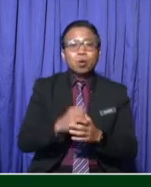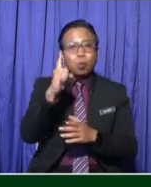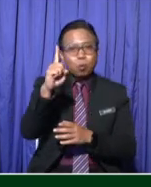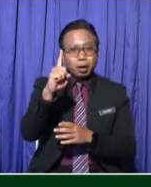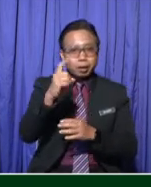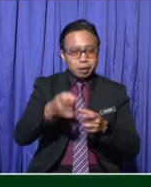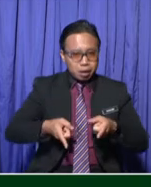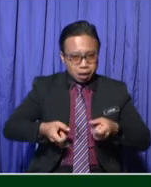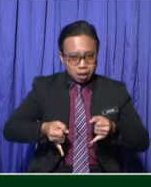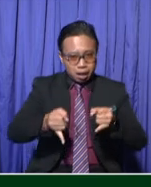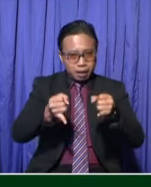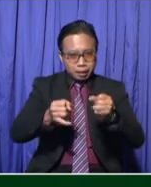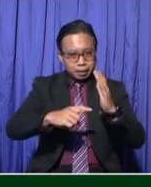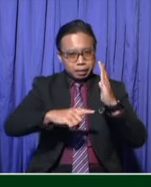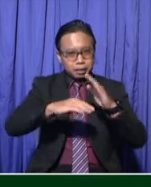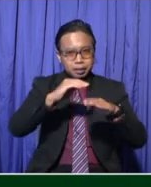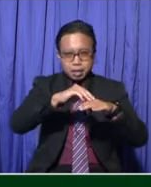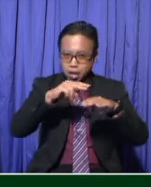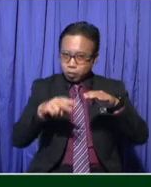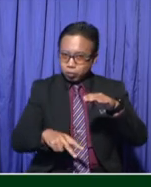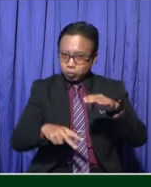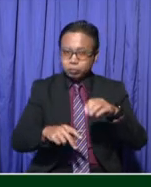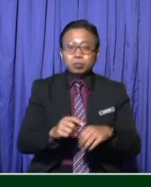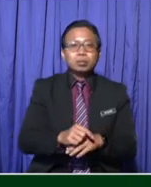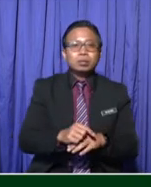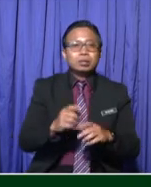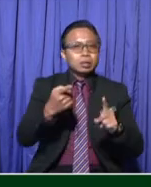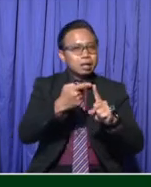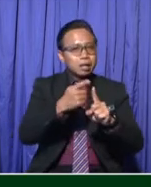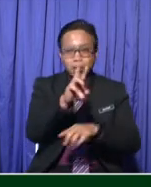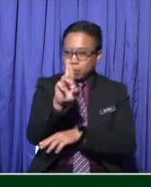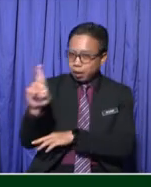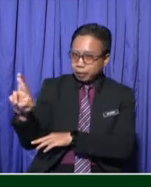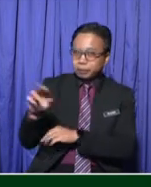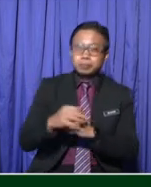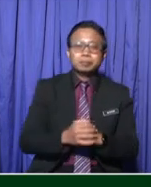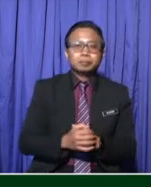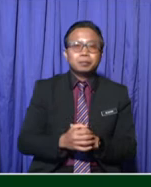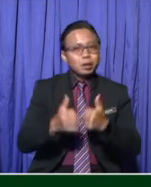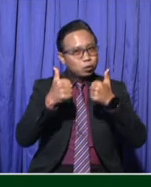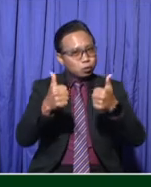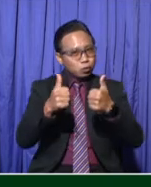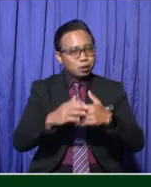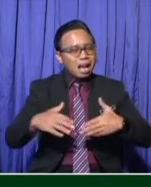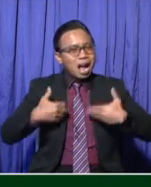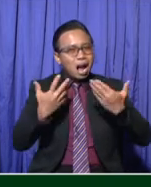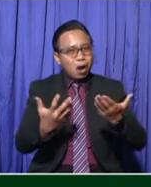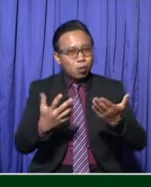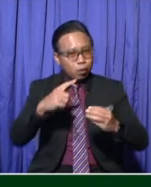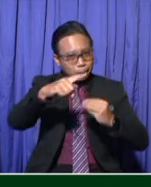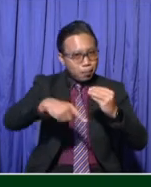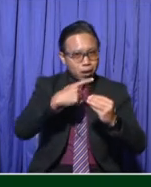and one line to the right. Well done. How about this symbol?